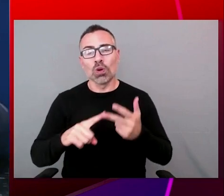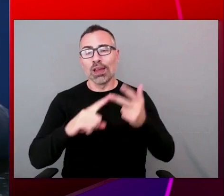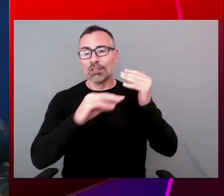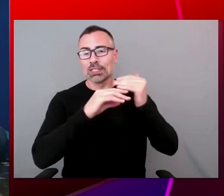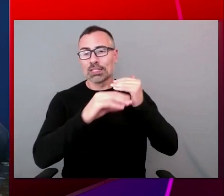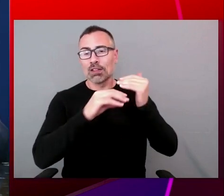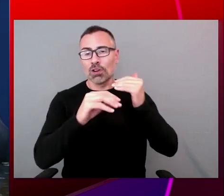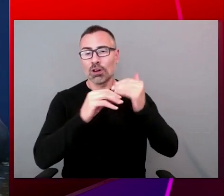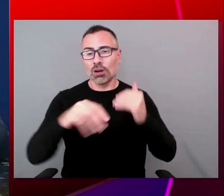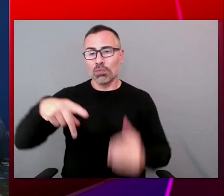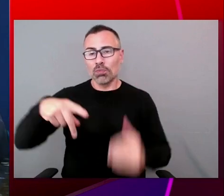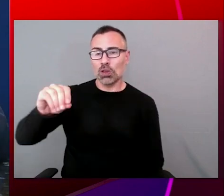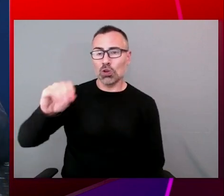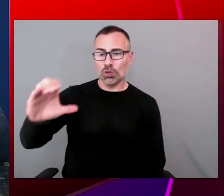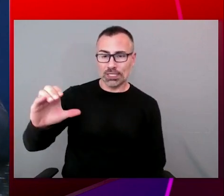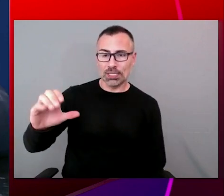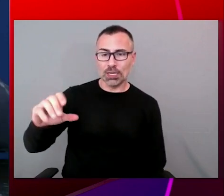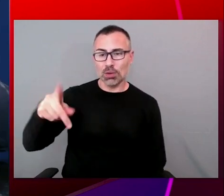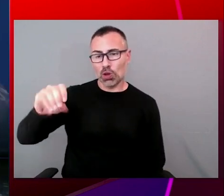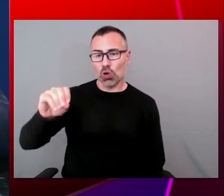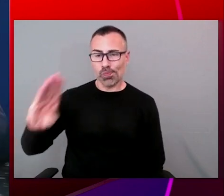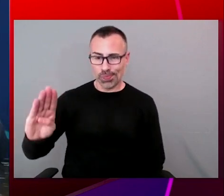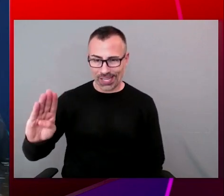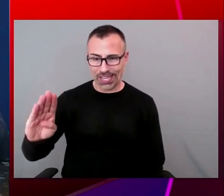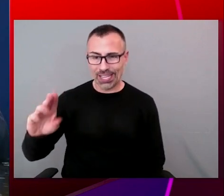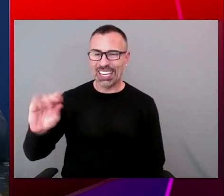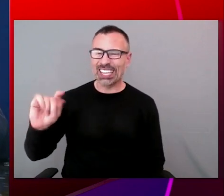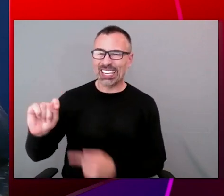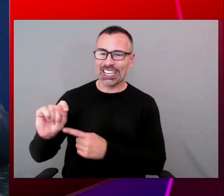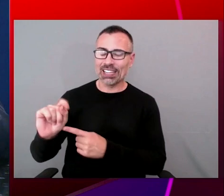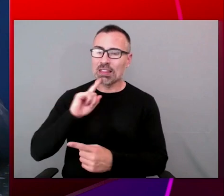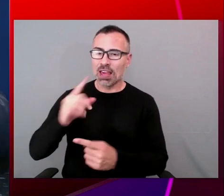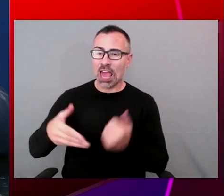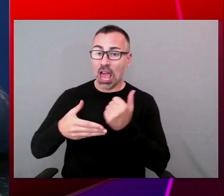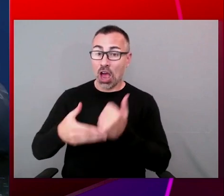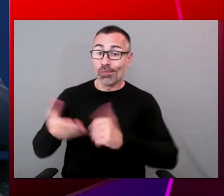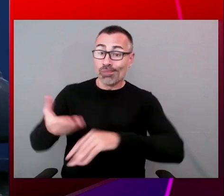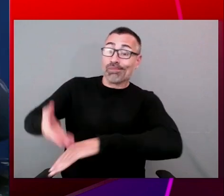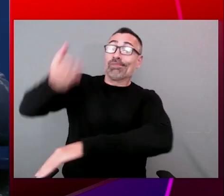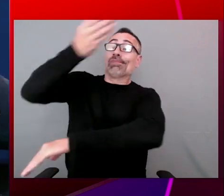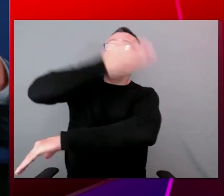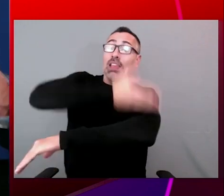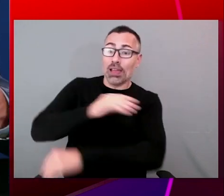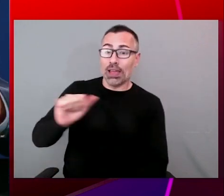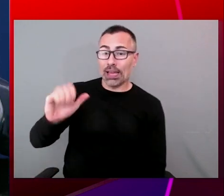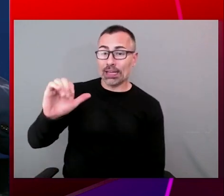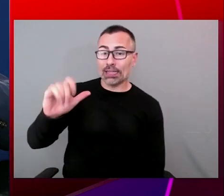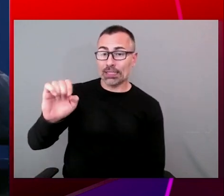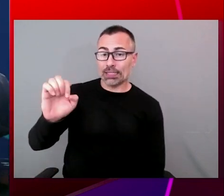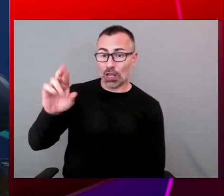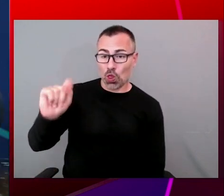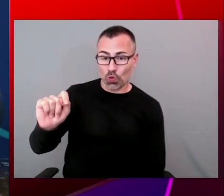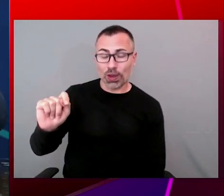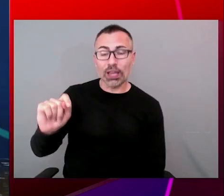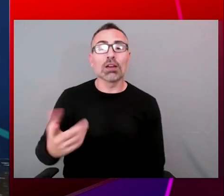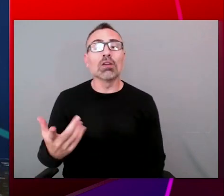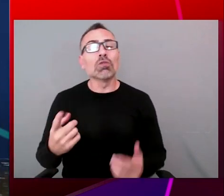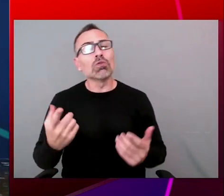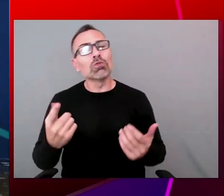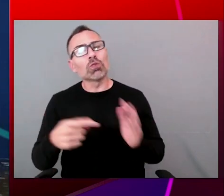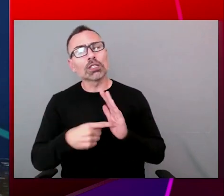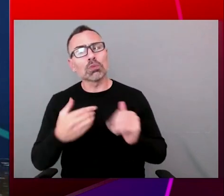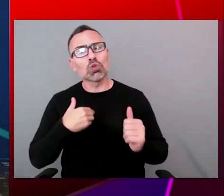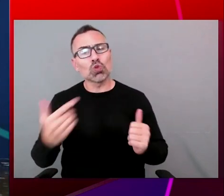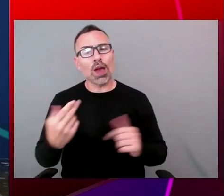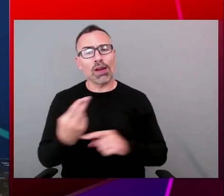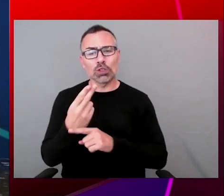kits. They're accelerator kits, right, where you have a use case and you want to be able to say, hey, guess what, I think that I could lower my energy costs in this area, in this